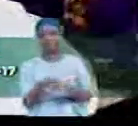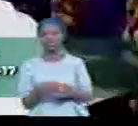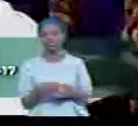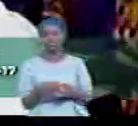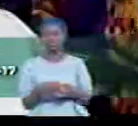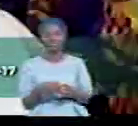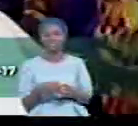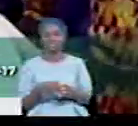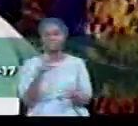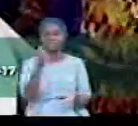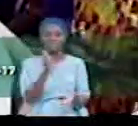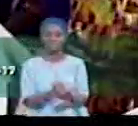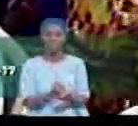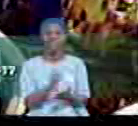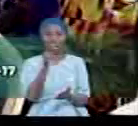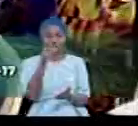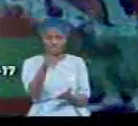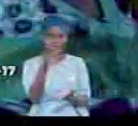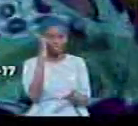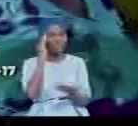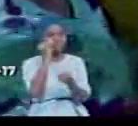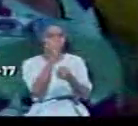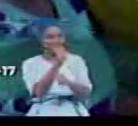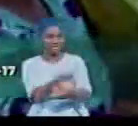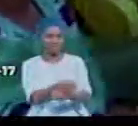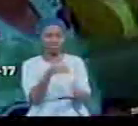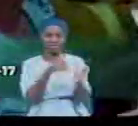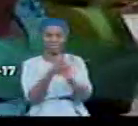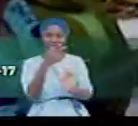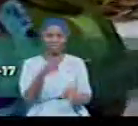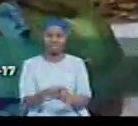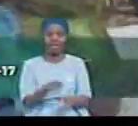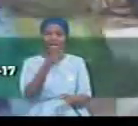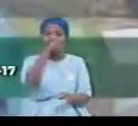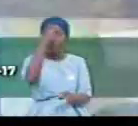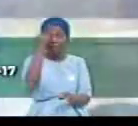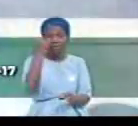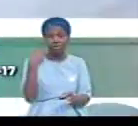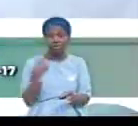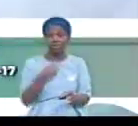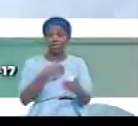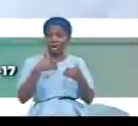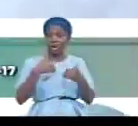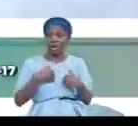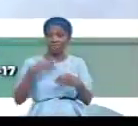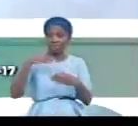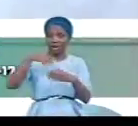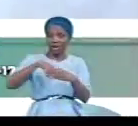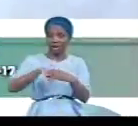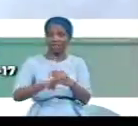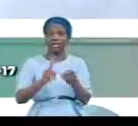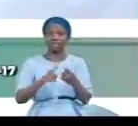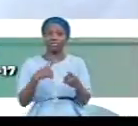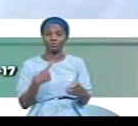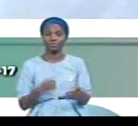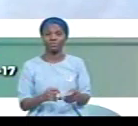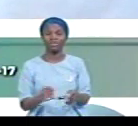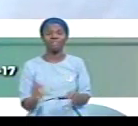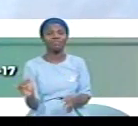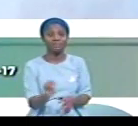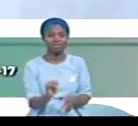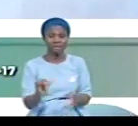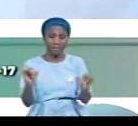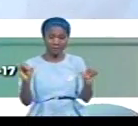overcome. You will overcome, because we have access to the same